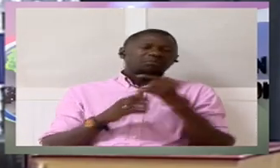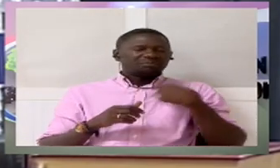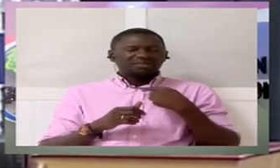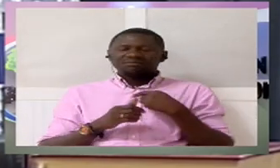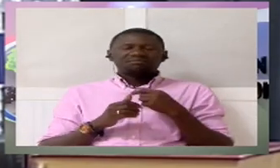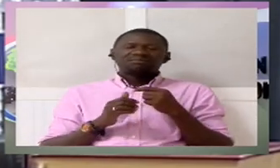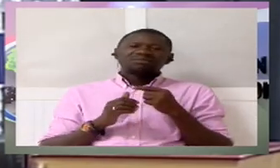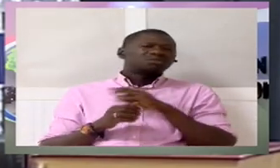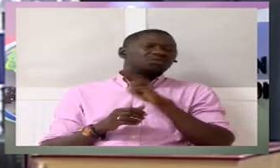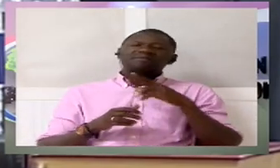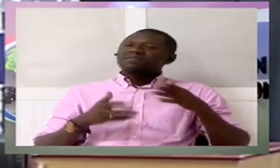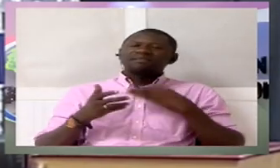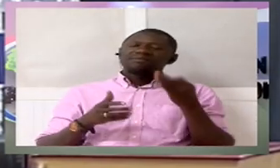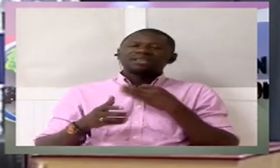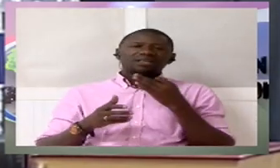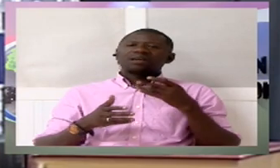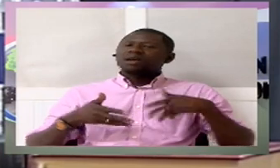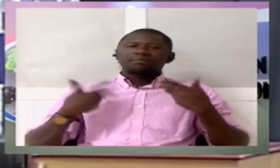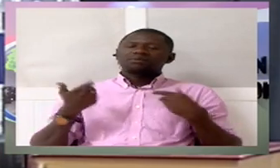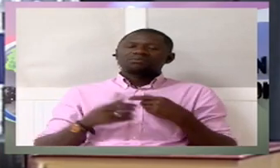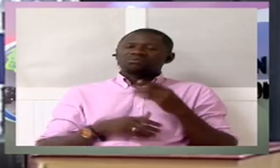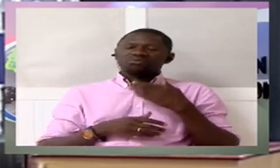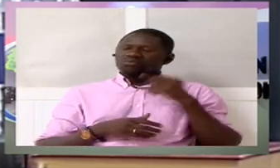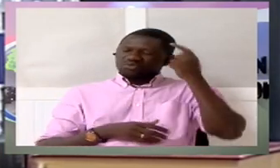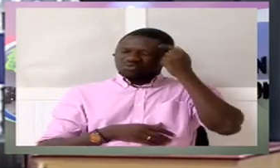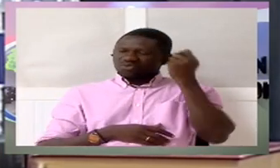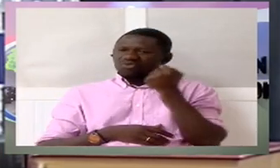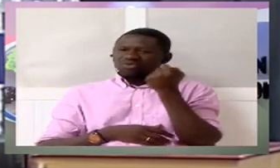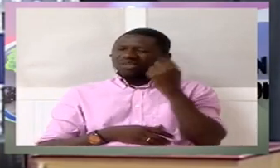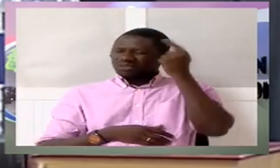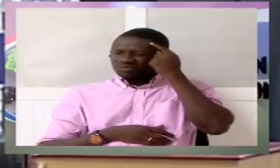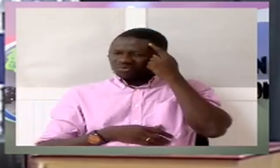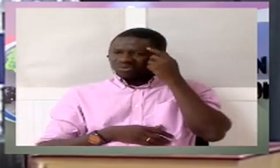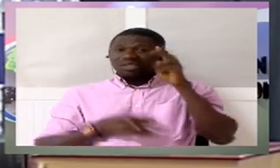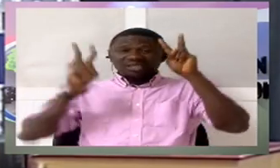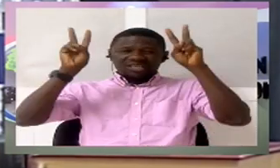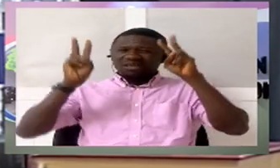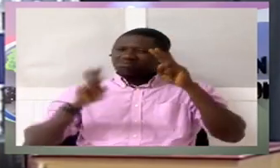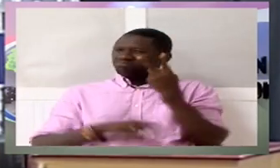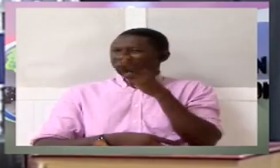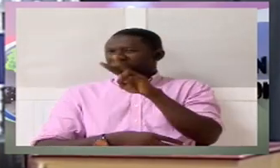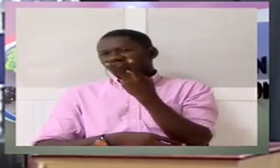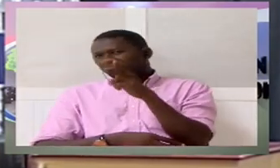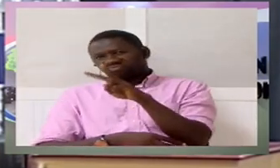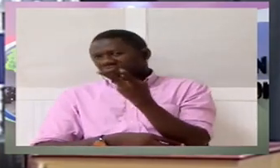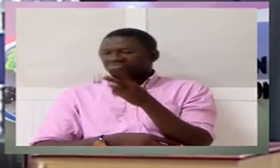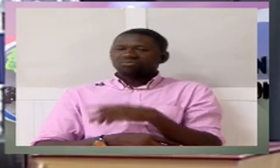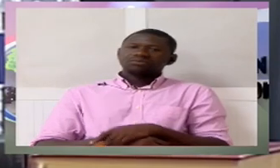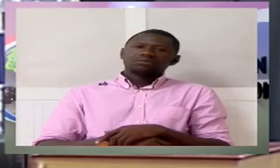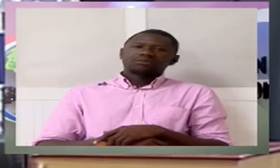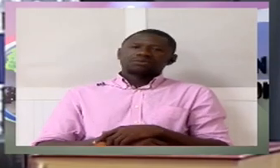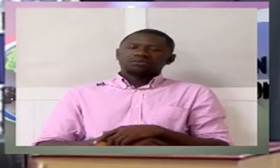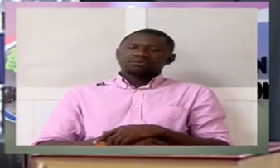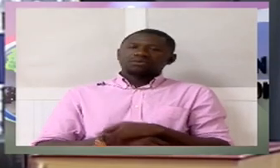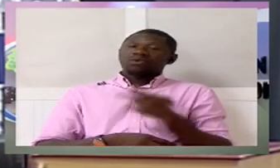But I was not very happy. Because ngalongko Yaya Jamme man reliable. Because I knew that Yaya Jamme wasn't reliable.